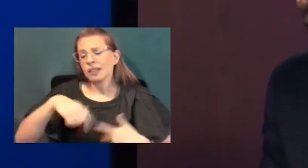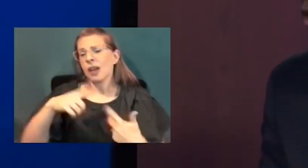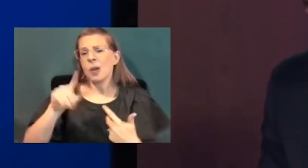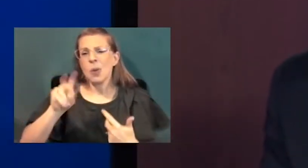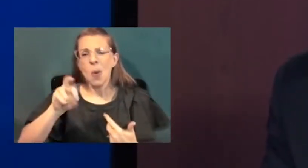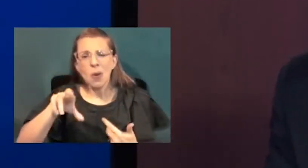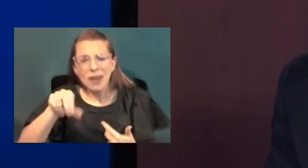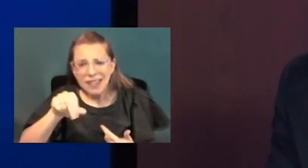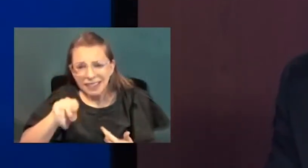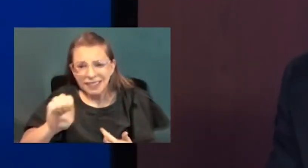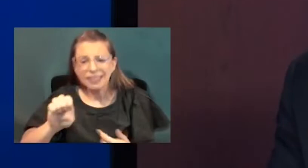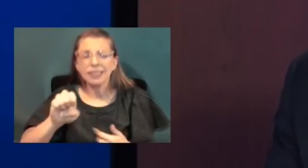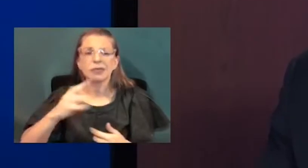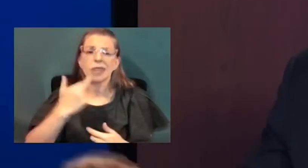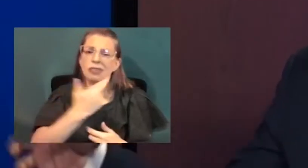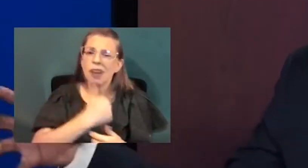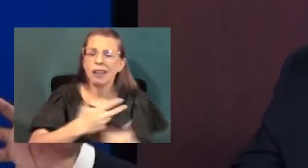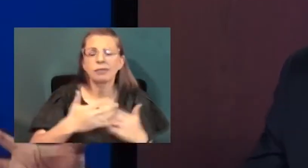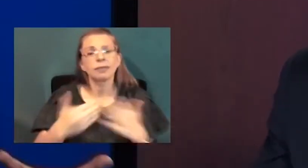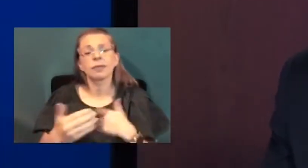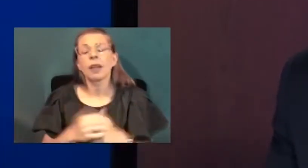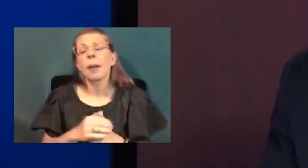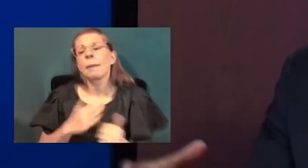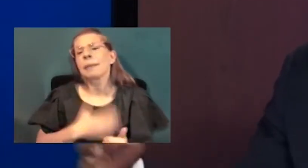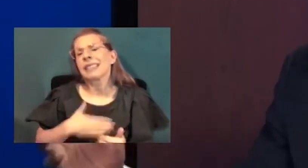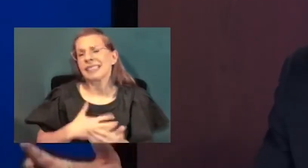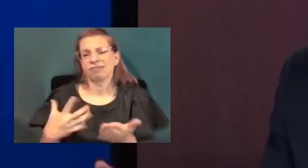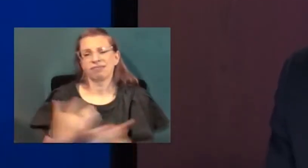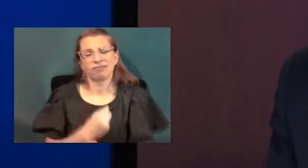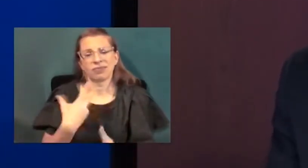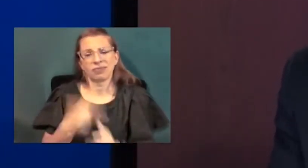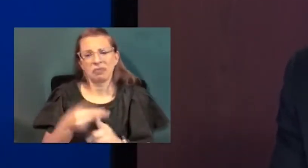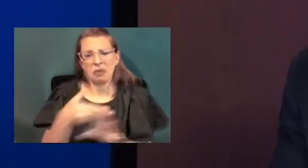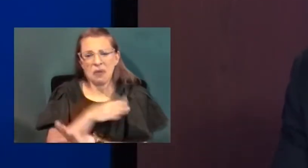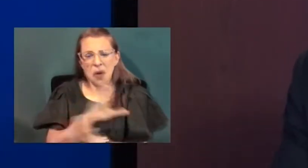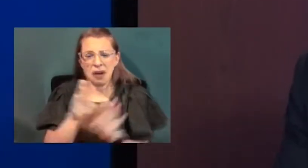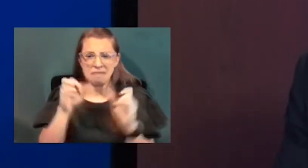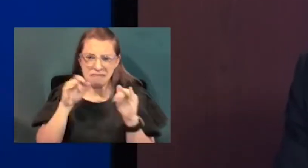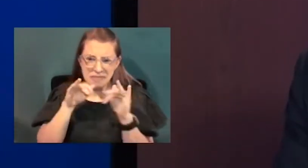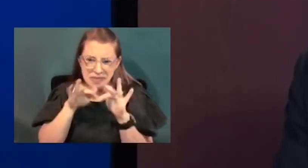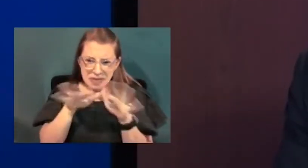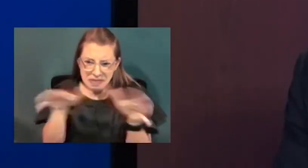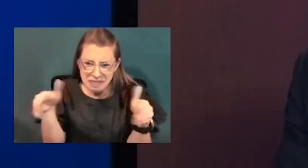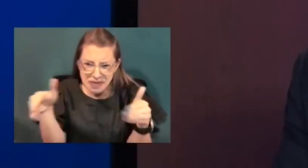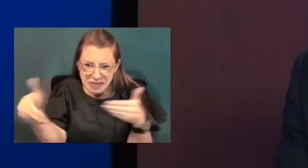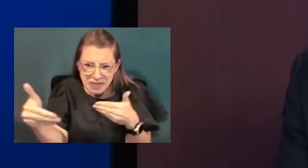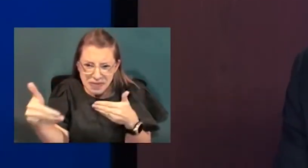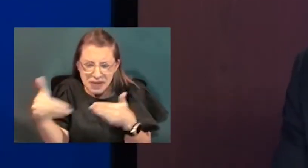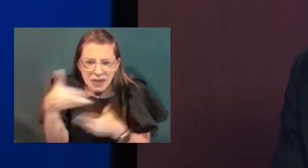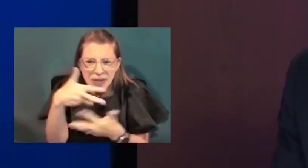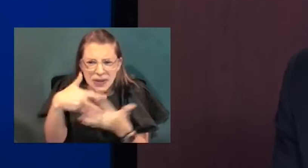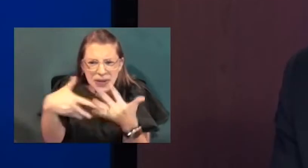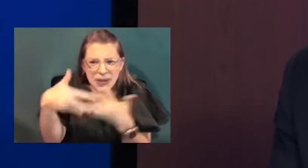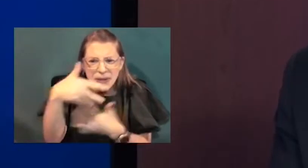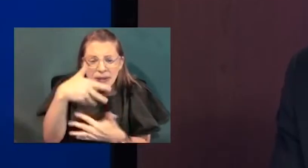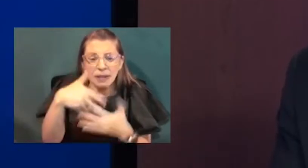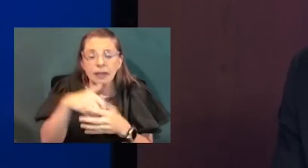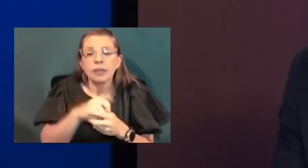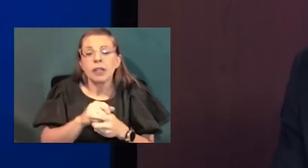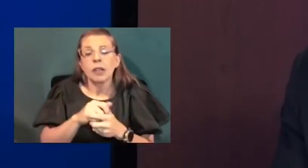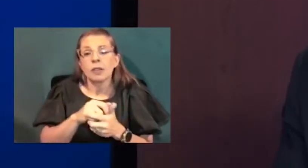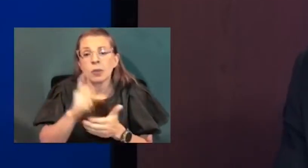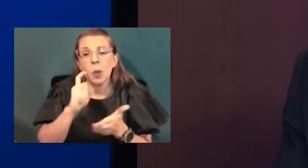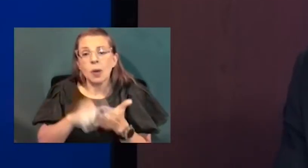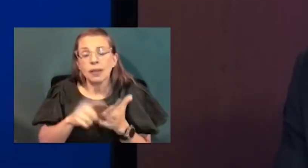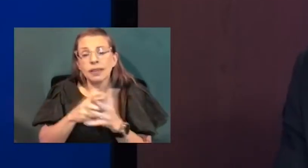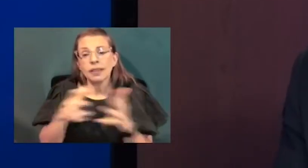But make sure you're getting vaccinated before you're in those very tight rooms, those tight quarters, where we've seen, you know, a lot of things spread before. And we